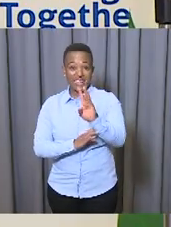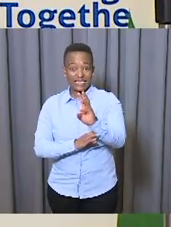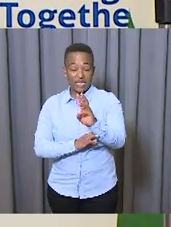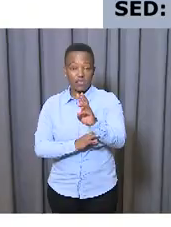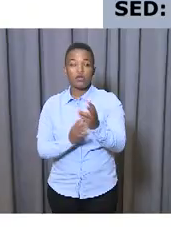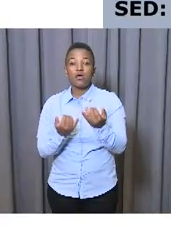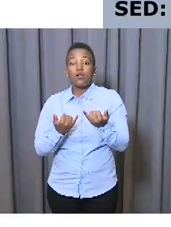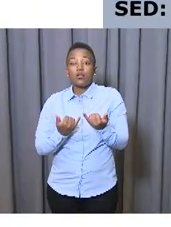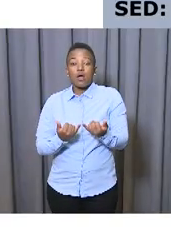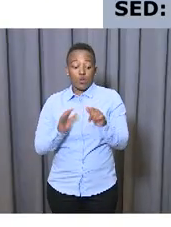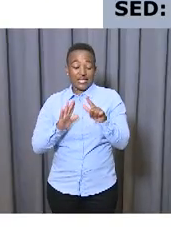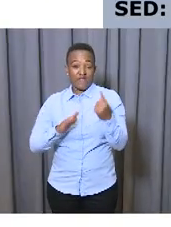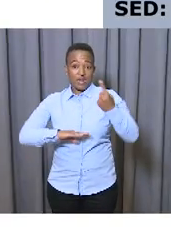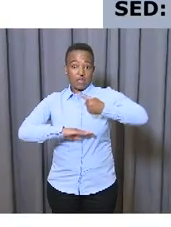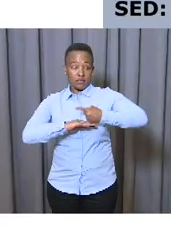breakdown